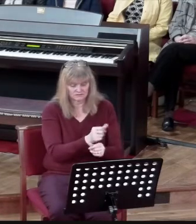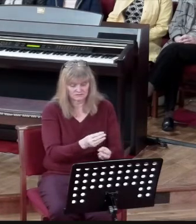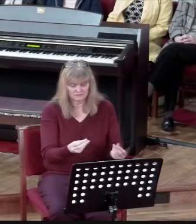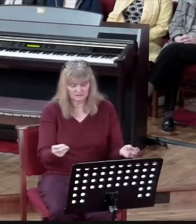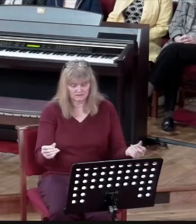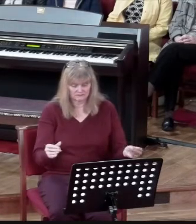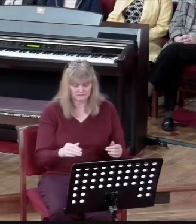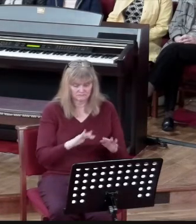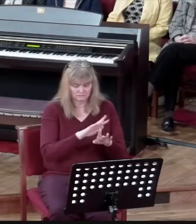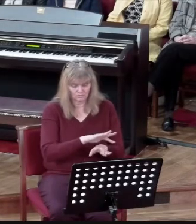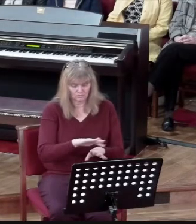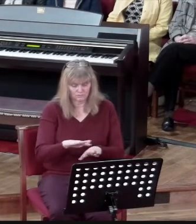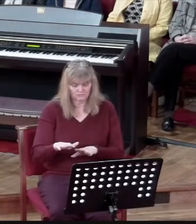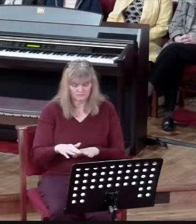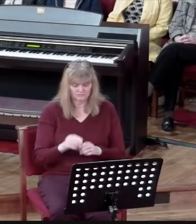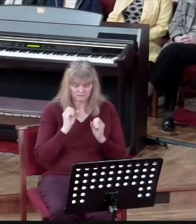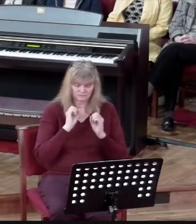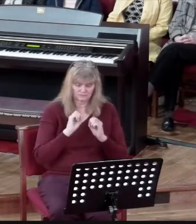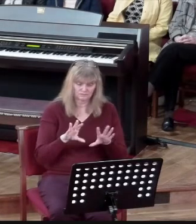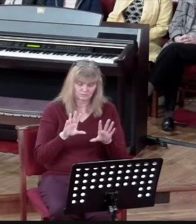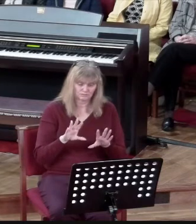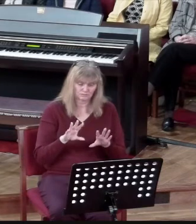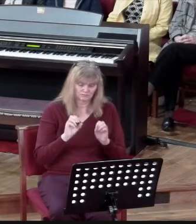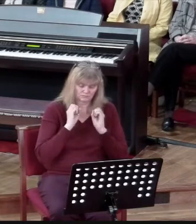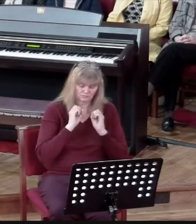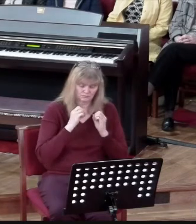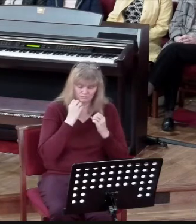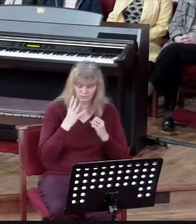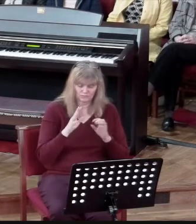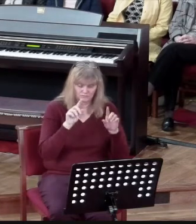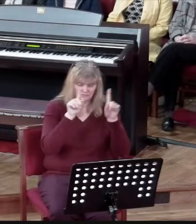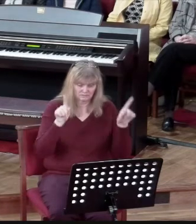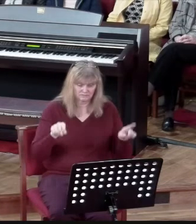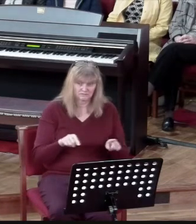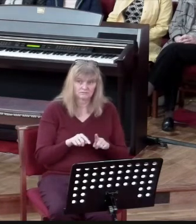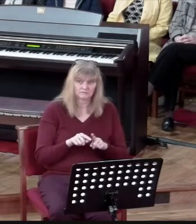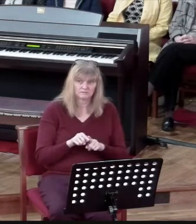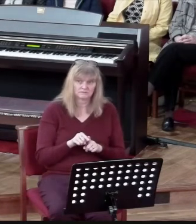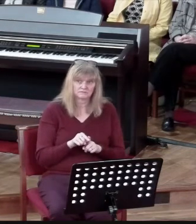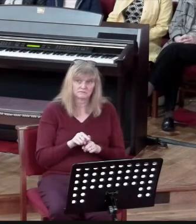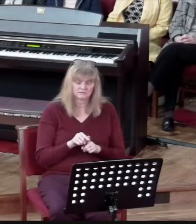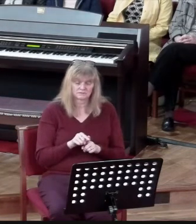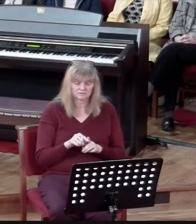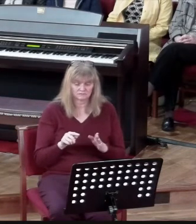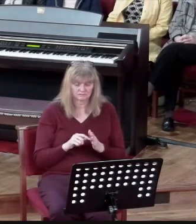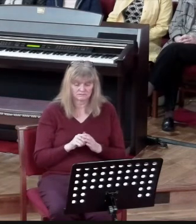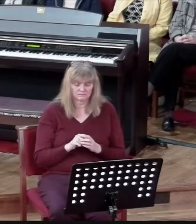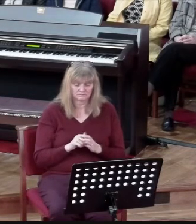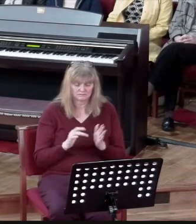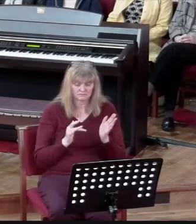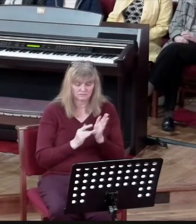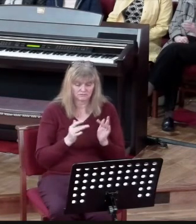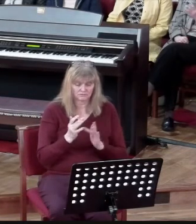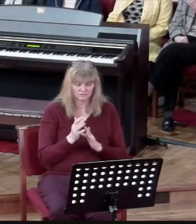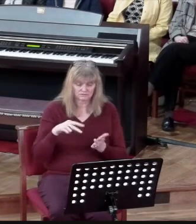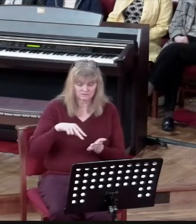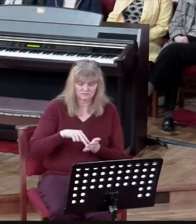crew. Peter had denied him. Thomas had doubted him.